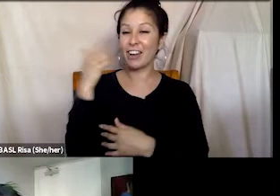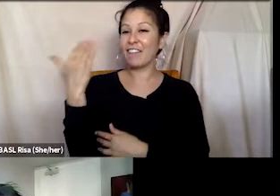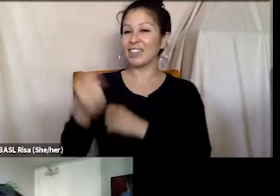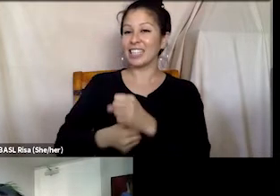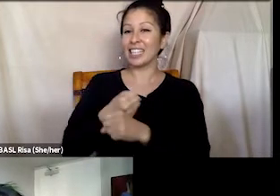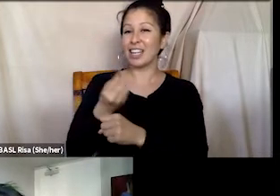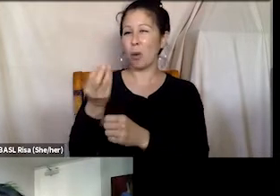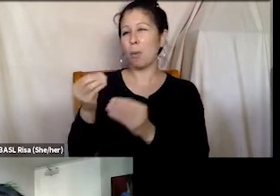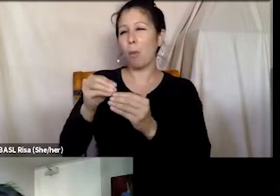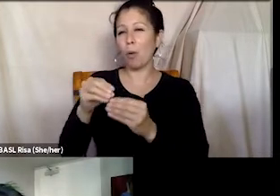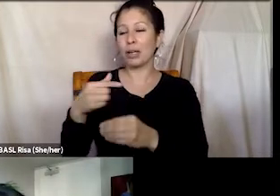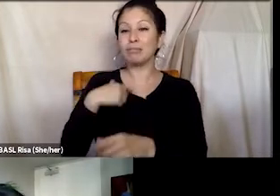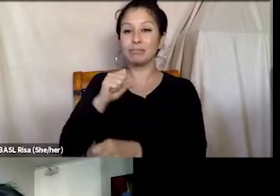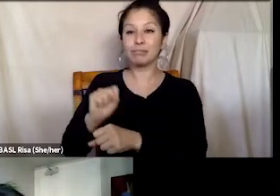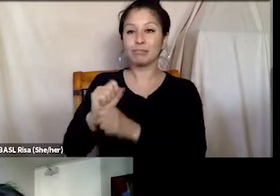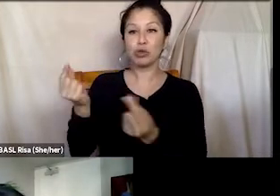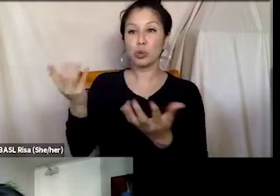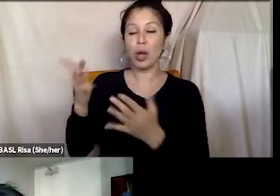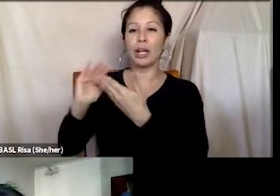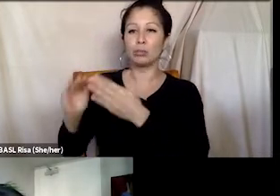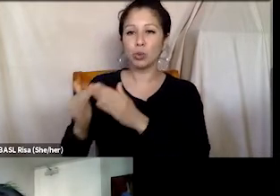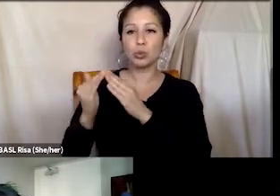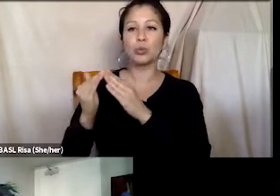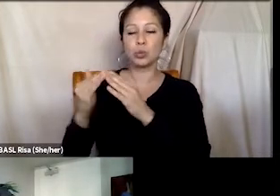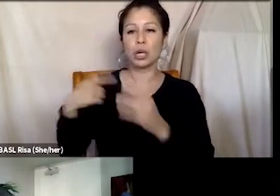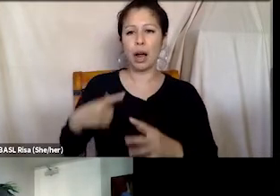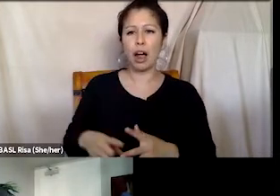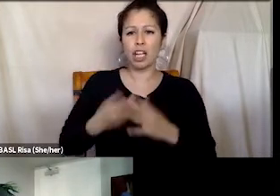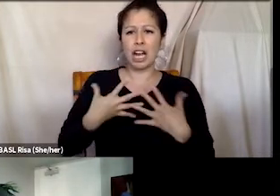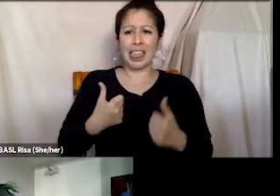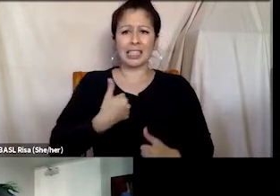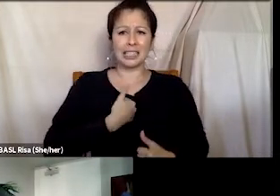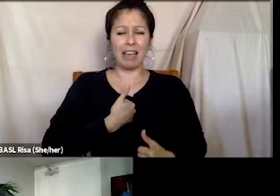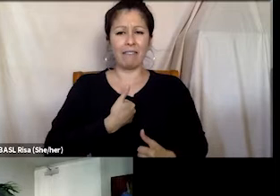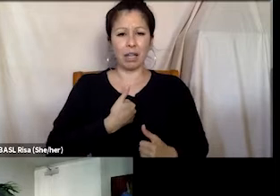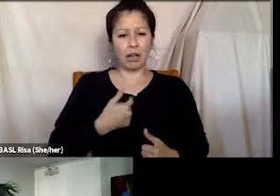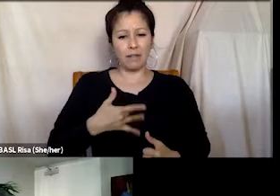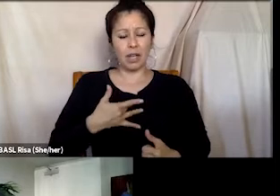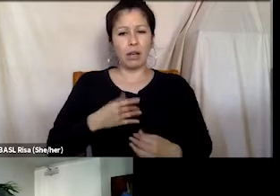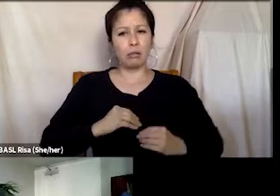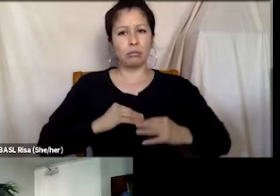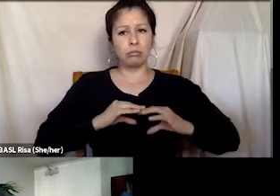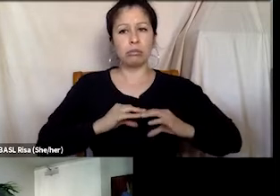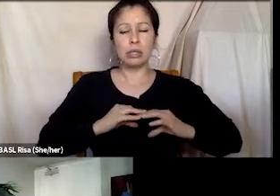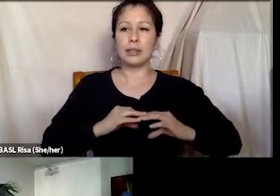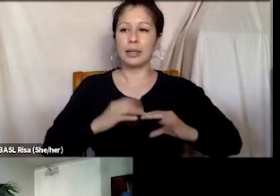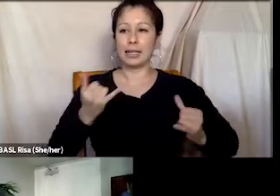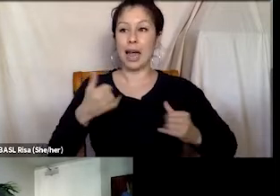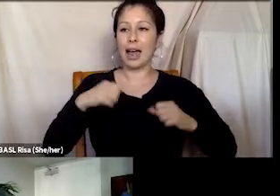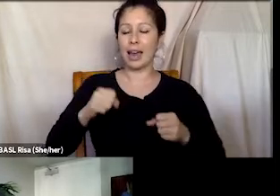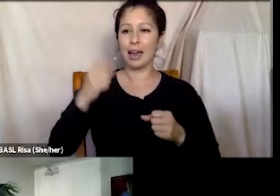or more, I've been working in the community. I started to heal myself enough that I started to see how I could help the